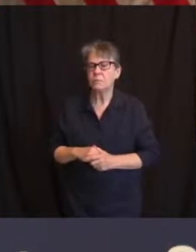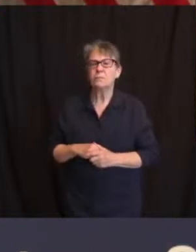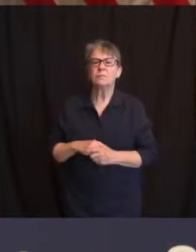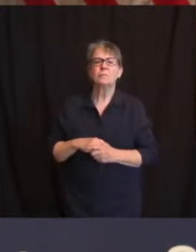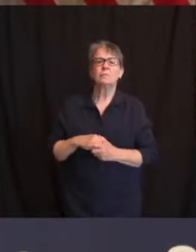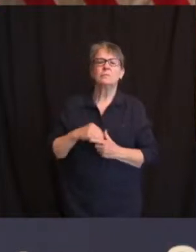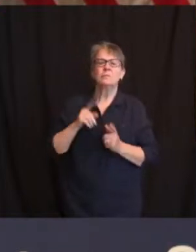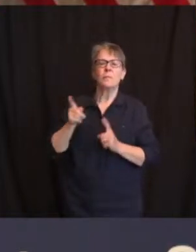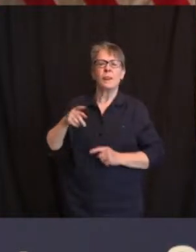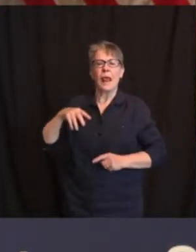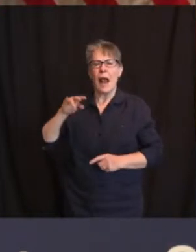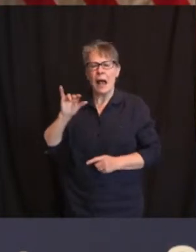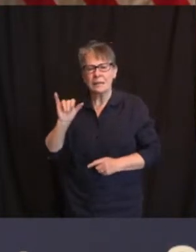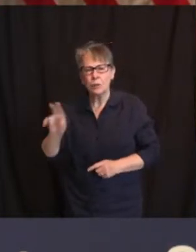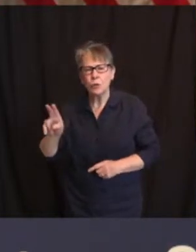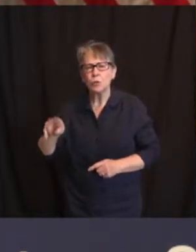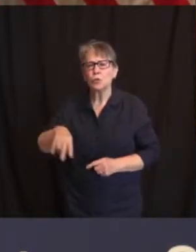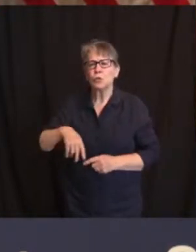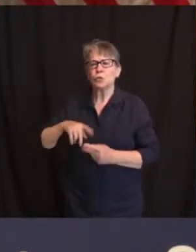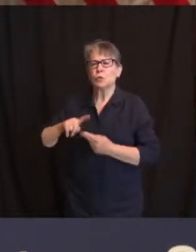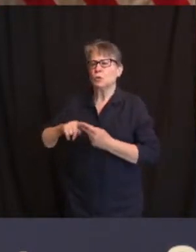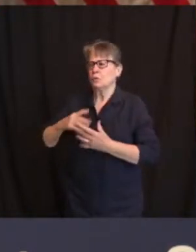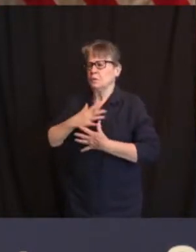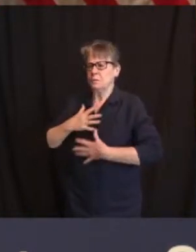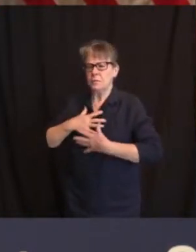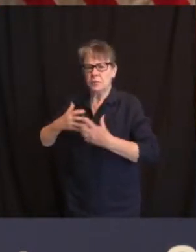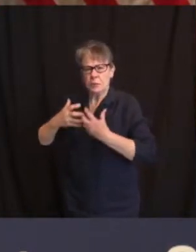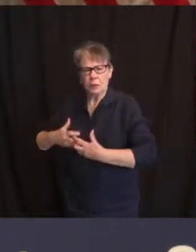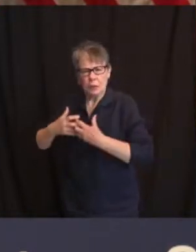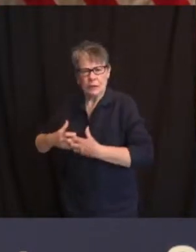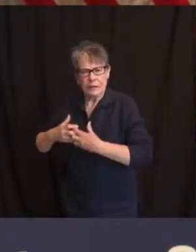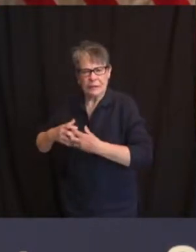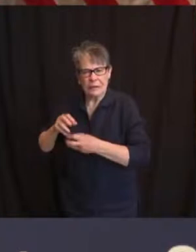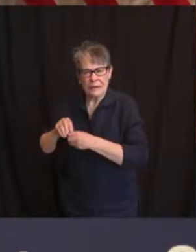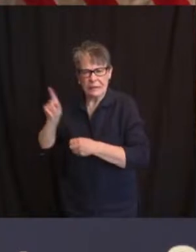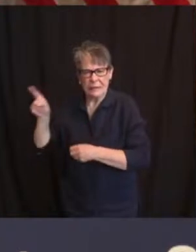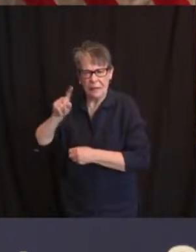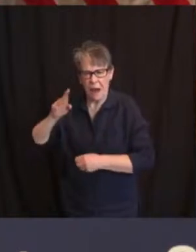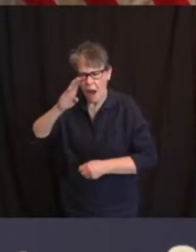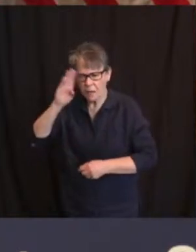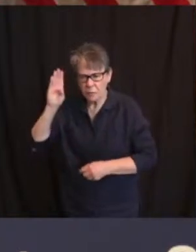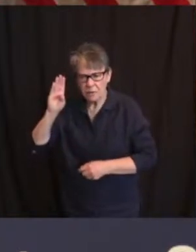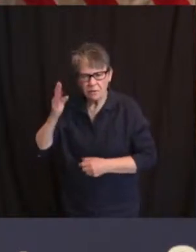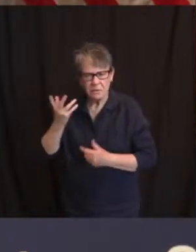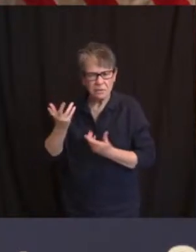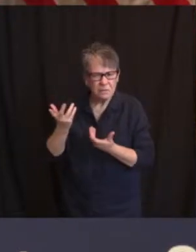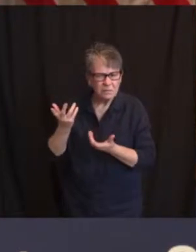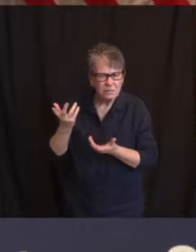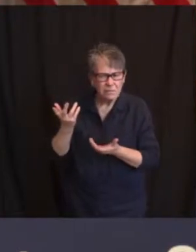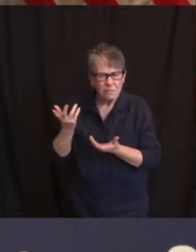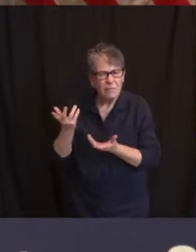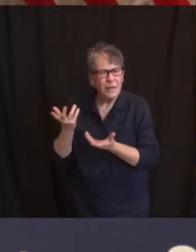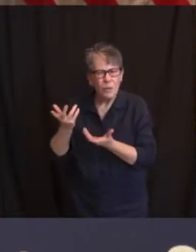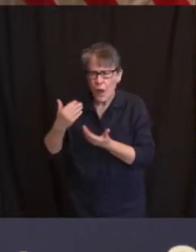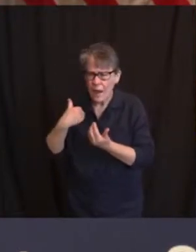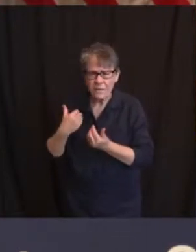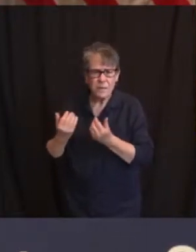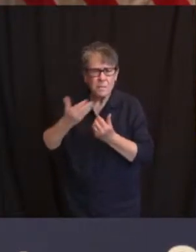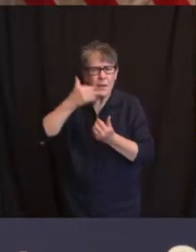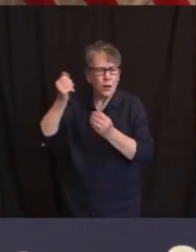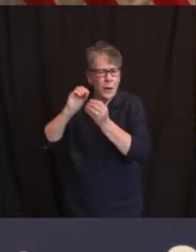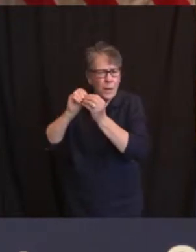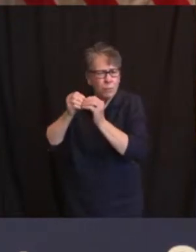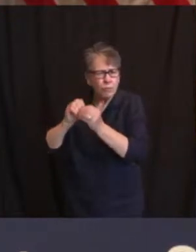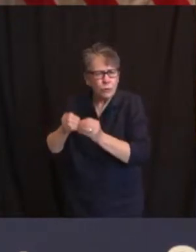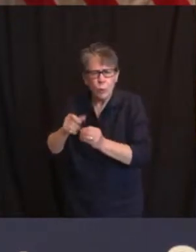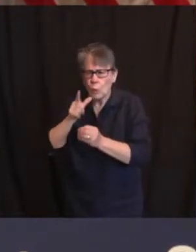use has been a better barometer collectively for monitoring this as opposed to ER visits. But it's obviously